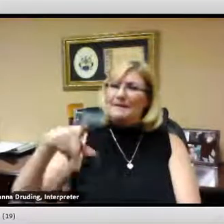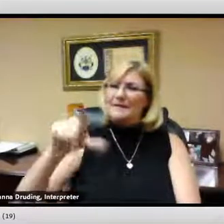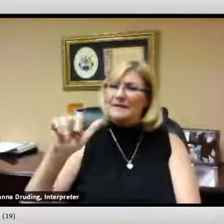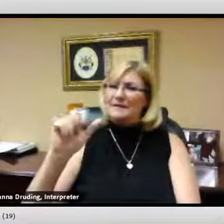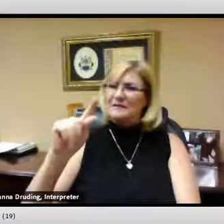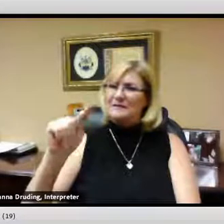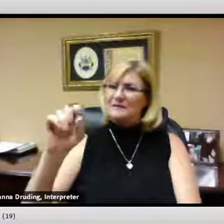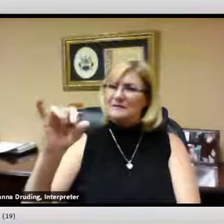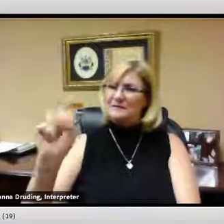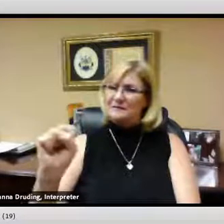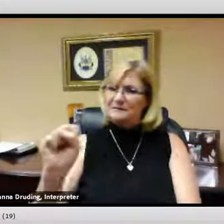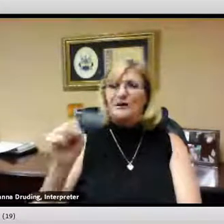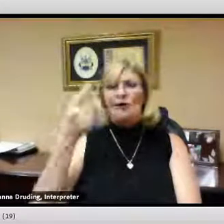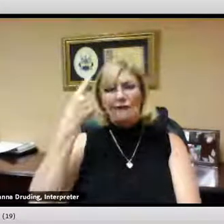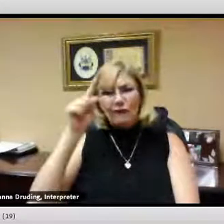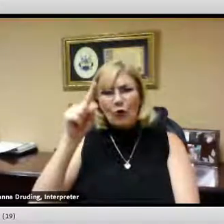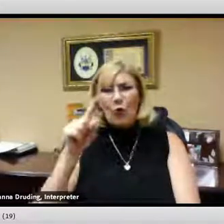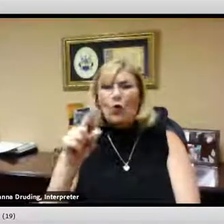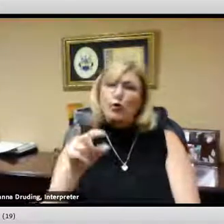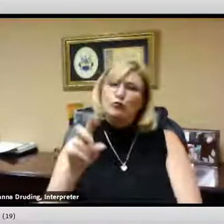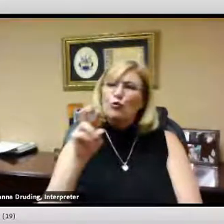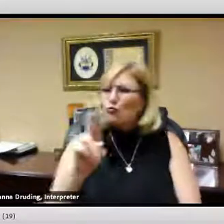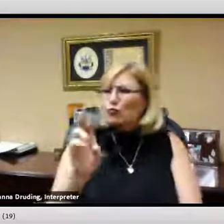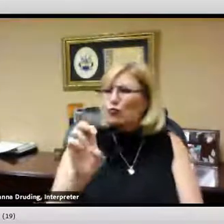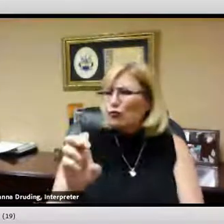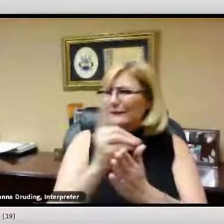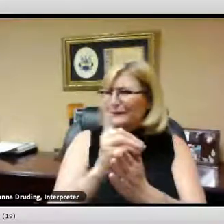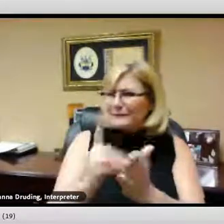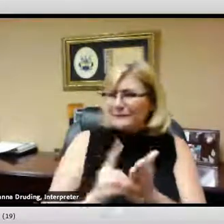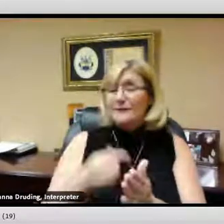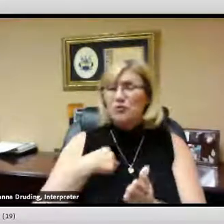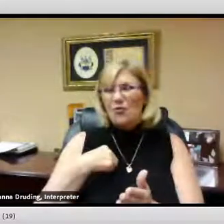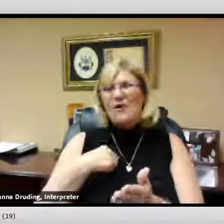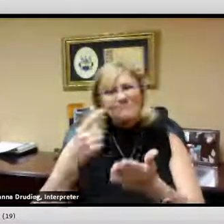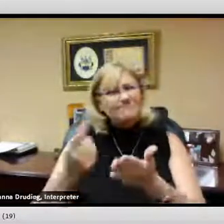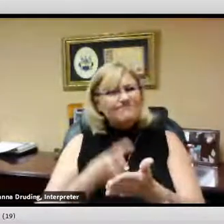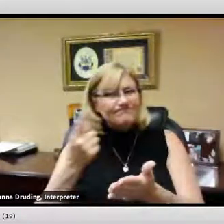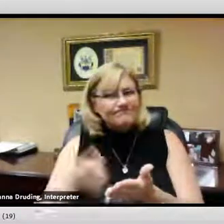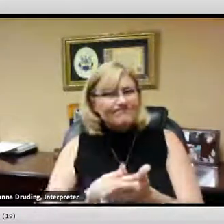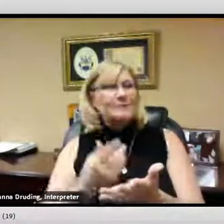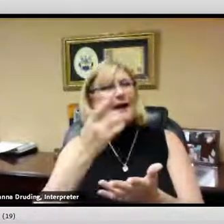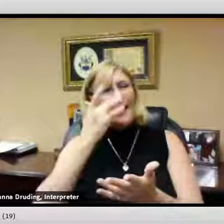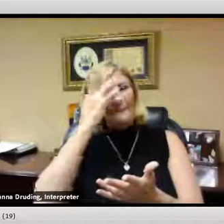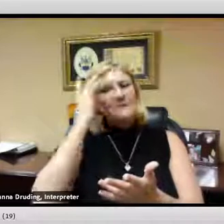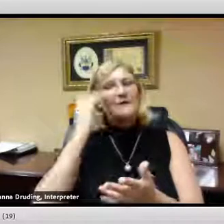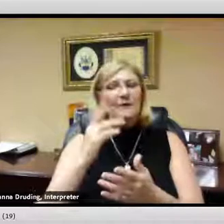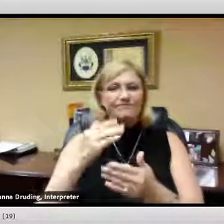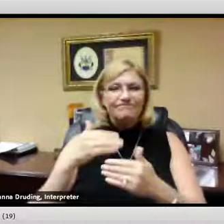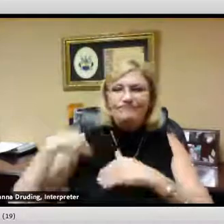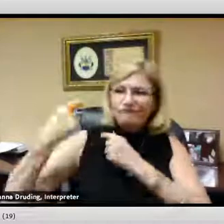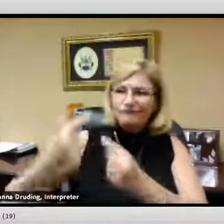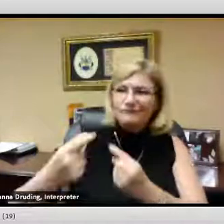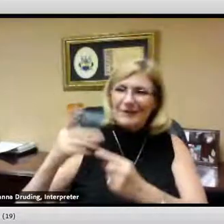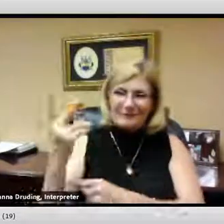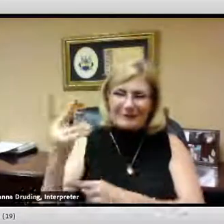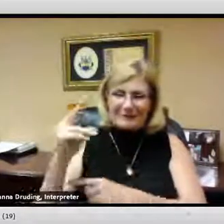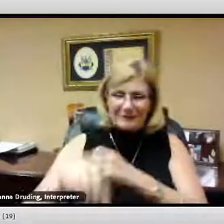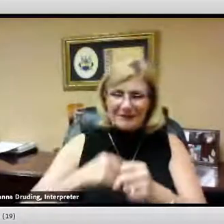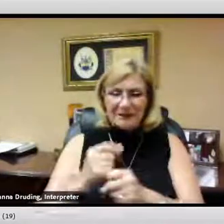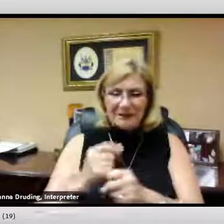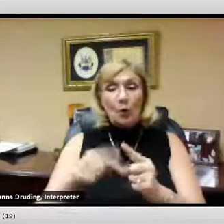redesign of the catalog. I've done this a couple of times over the 17 years. When I first came to